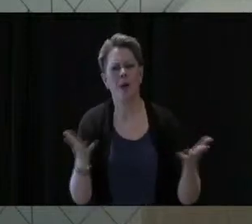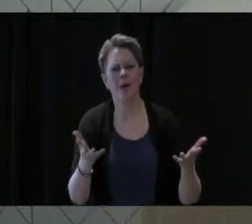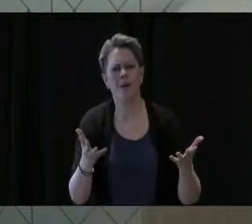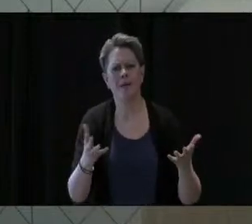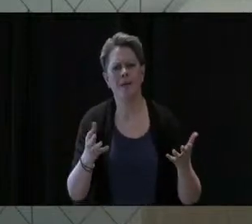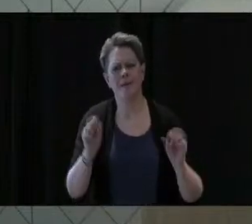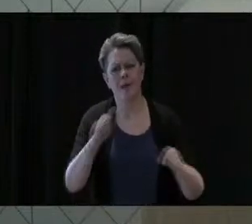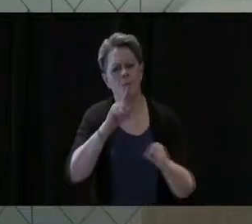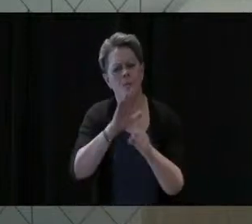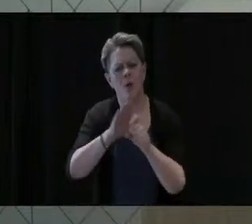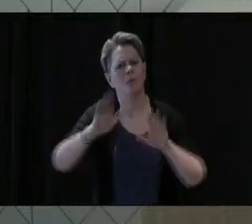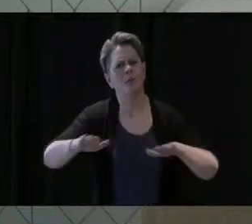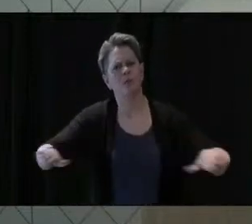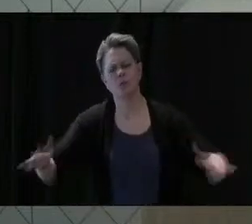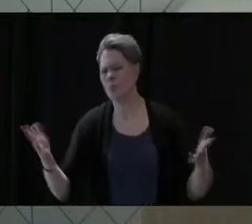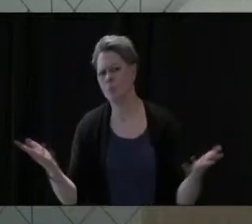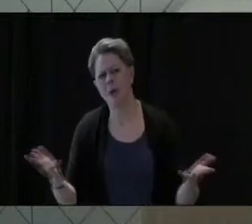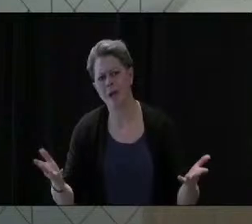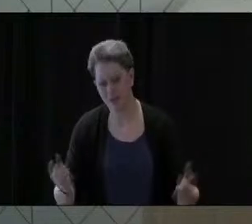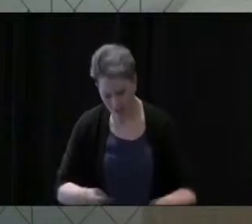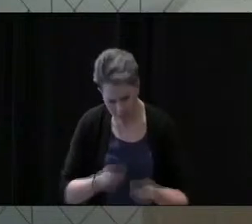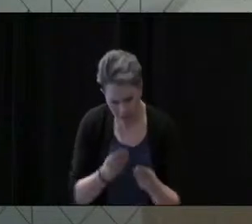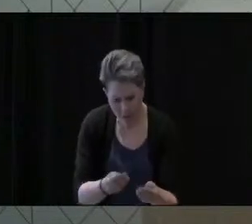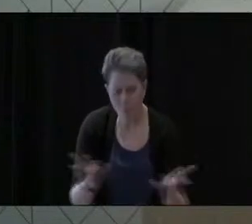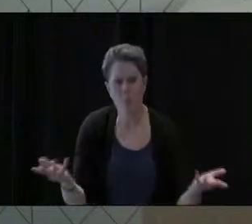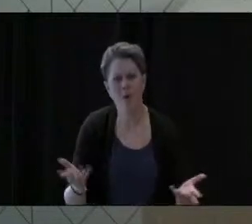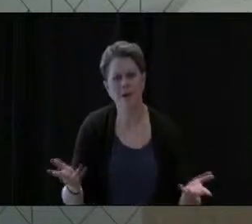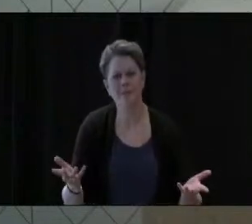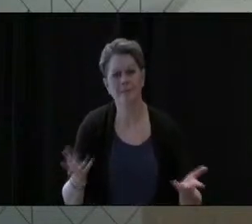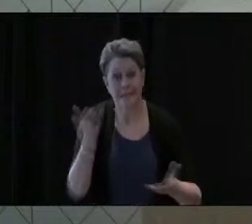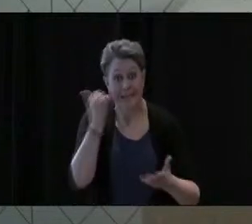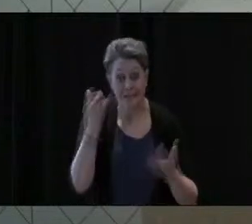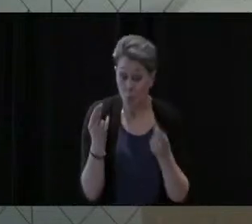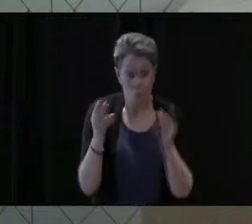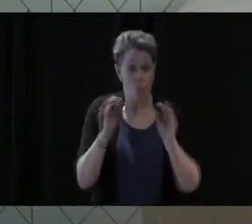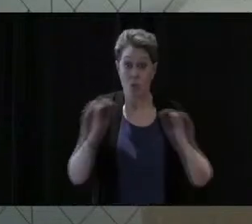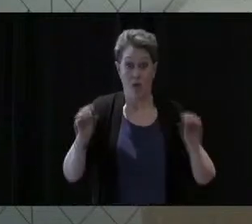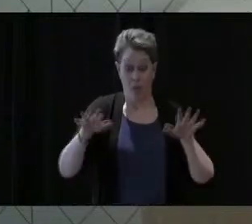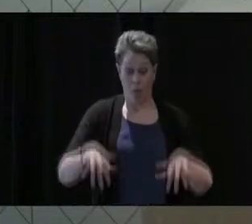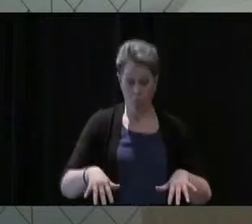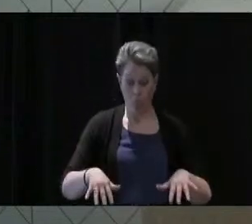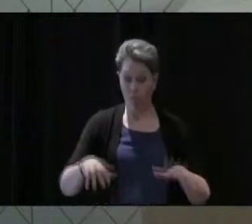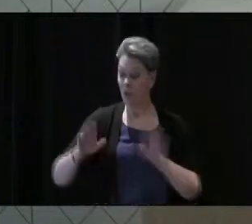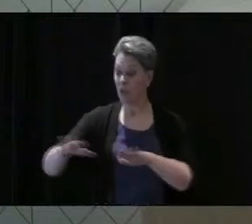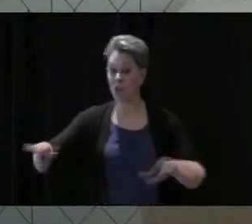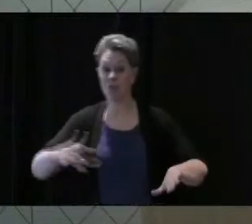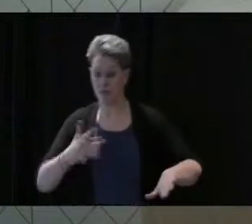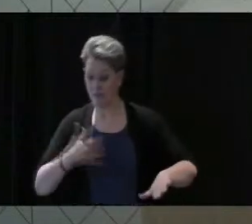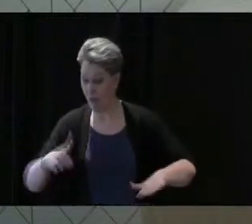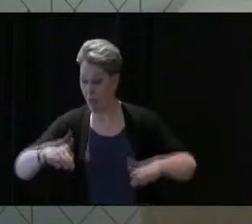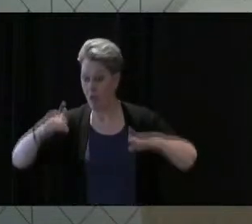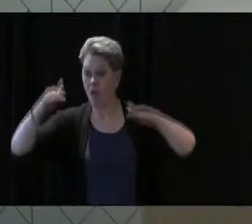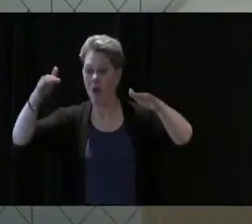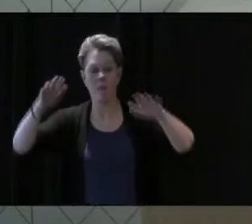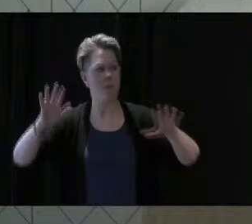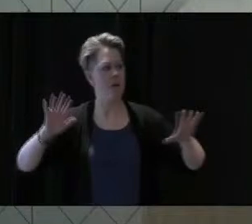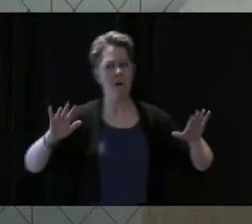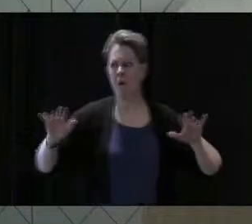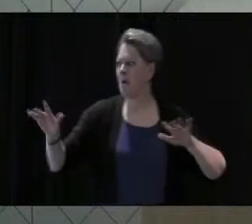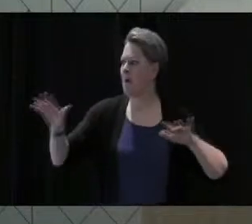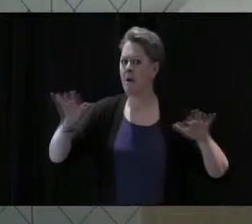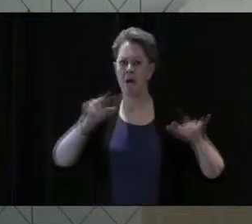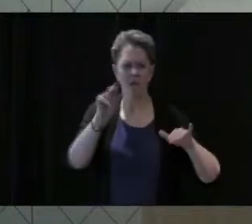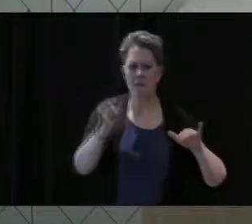Without action, it's our fear that they will find it is better to move away and to raise